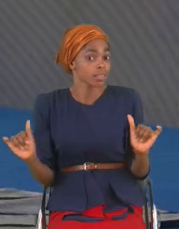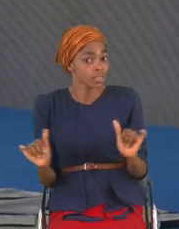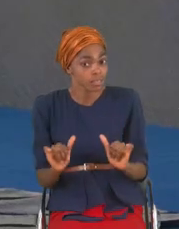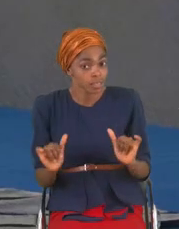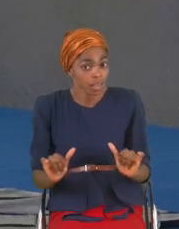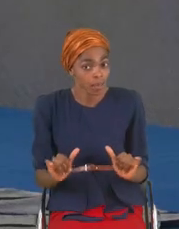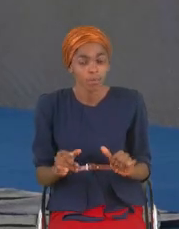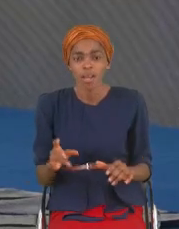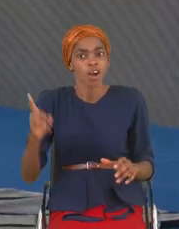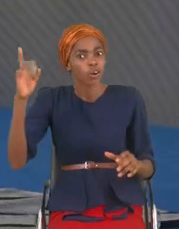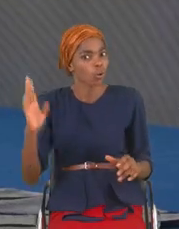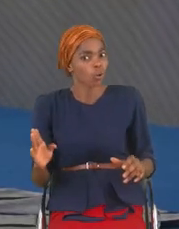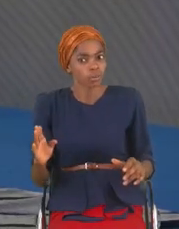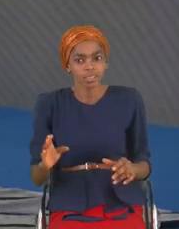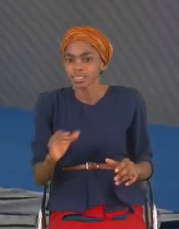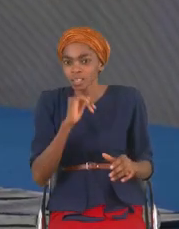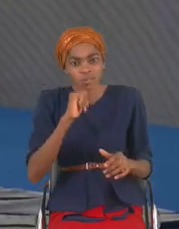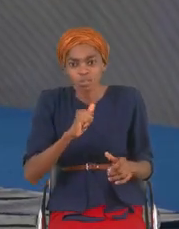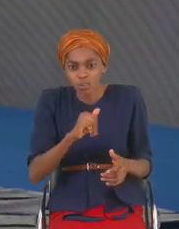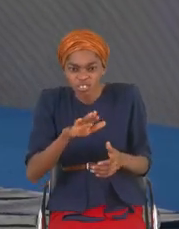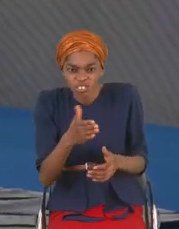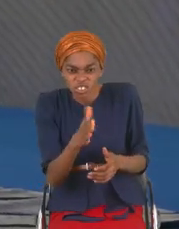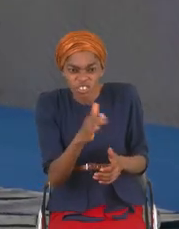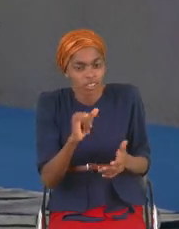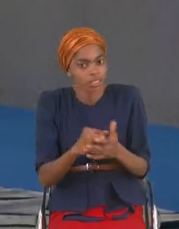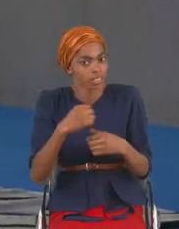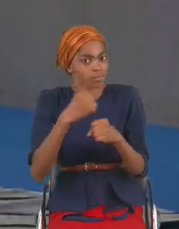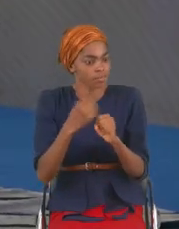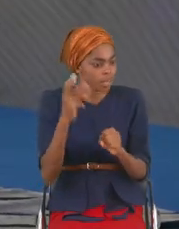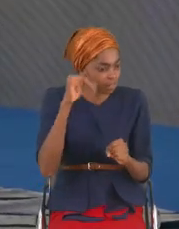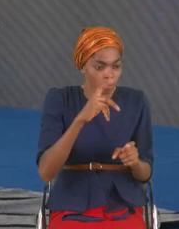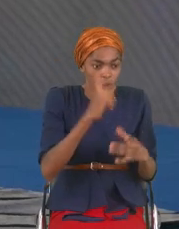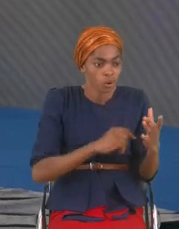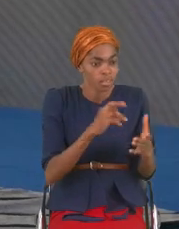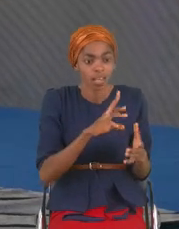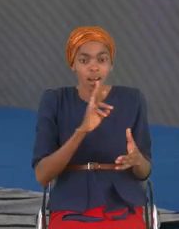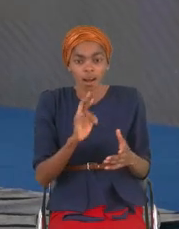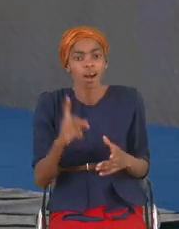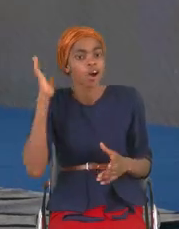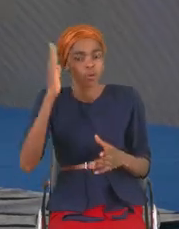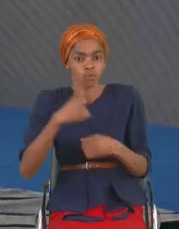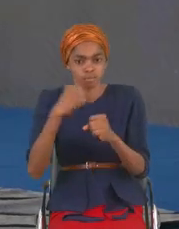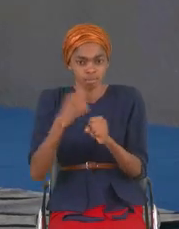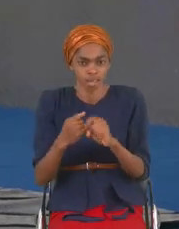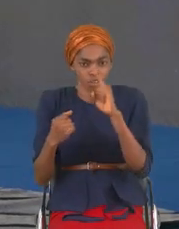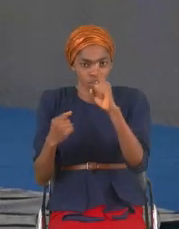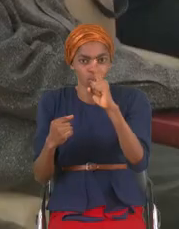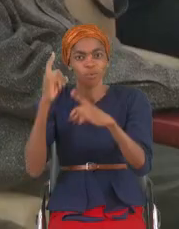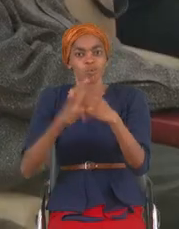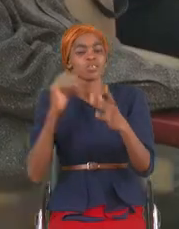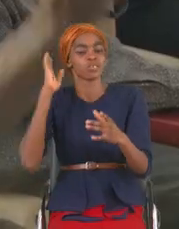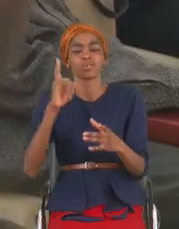impartial God who made them what they were, he will make you what you ought to